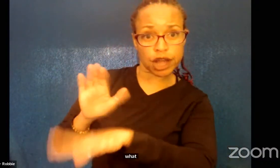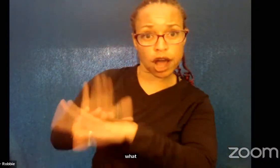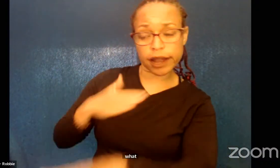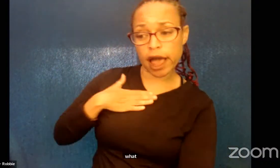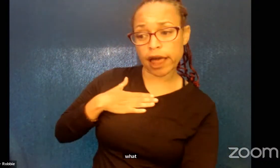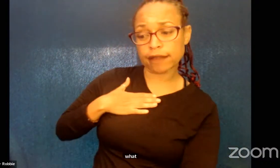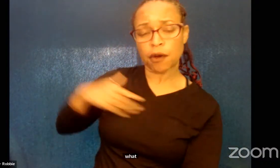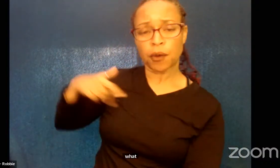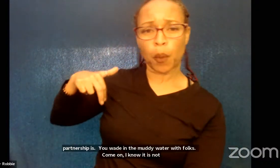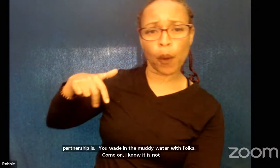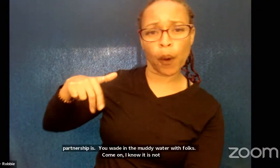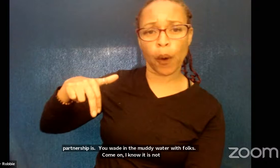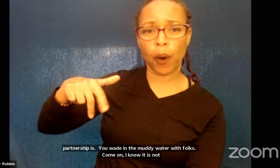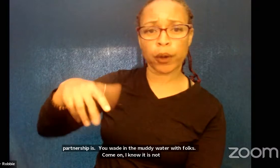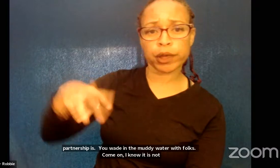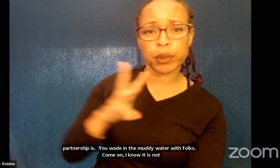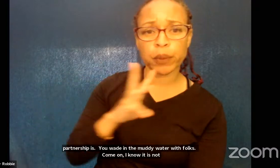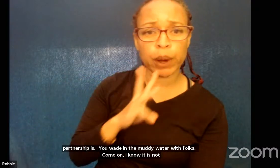It's like what?